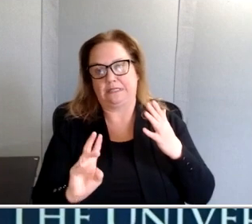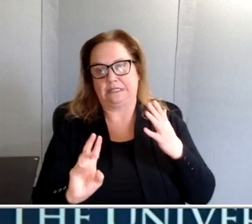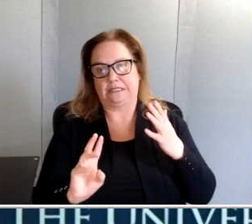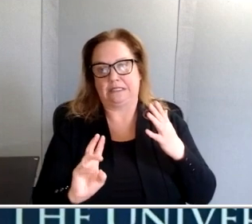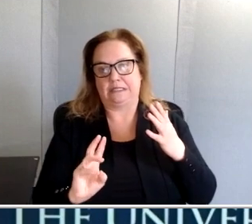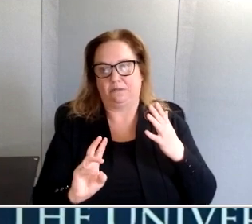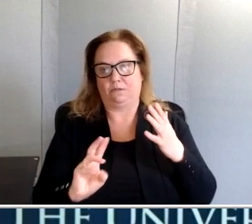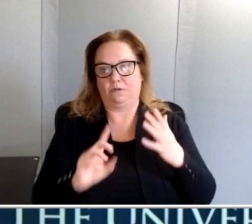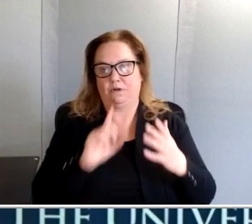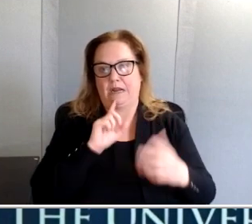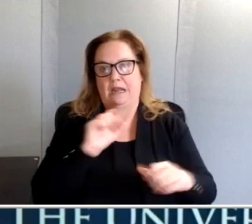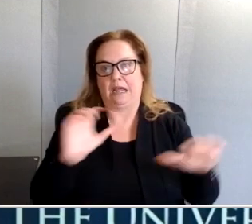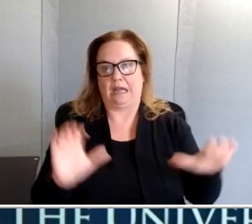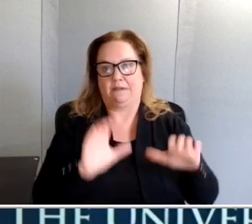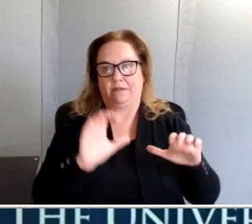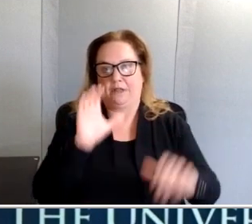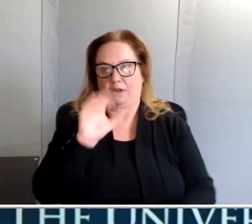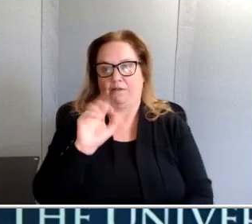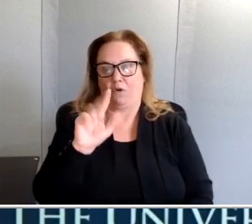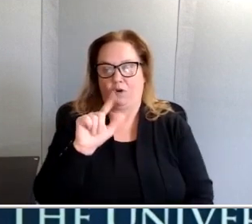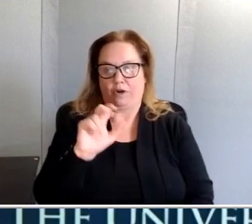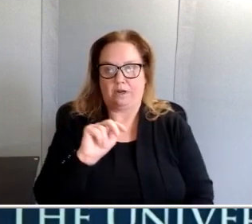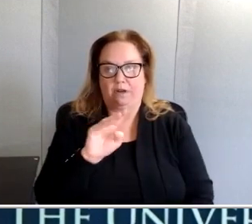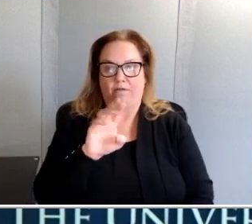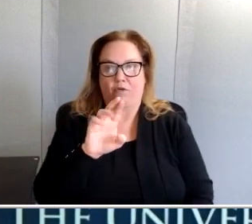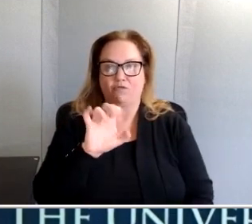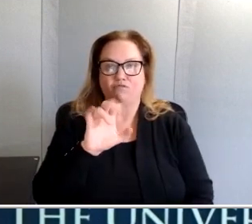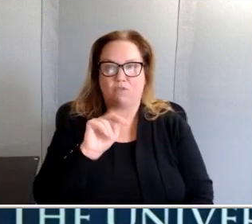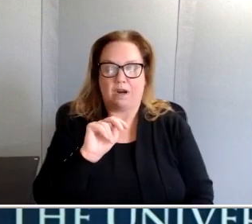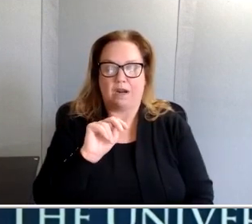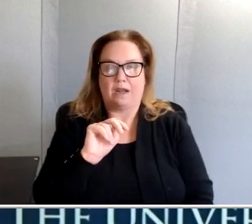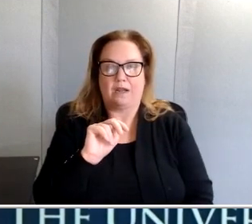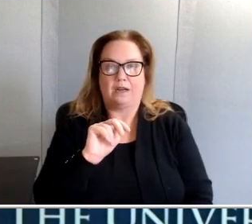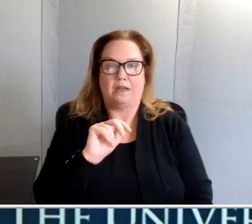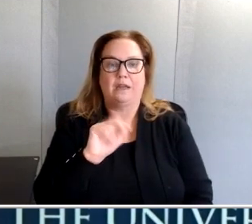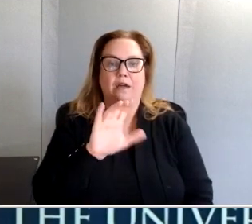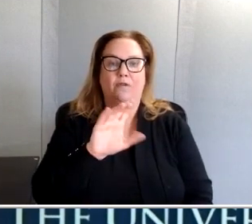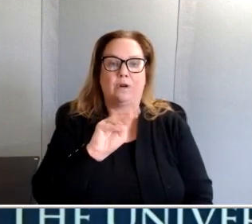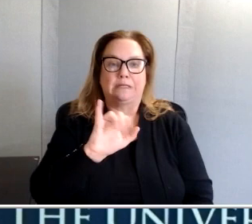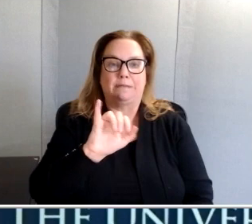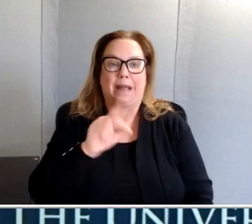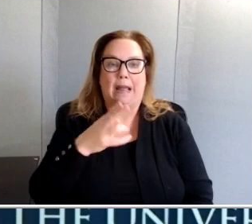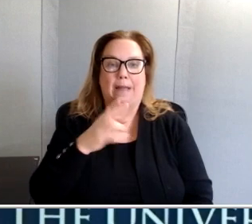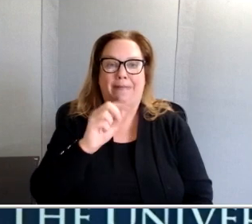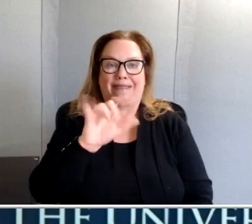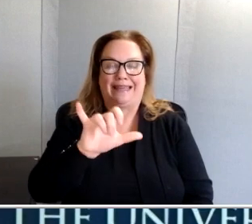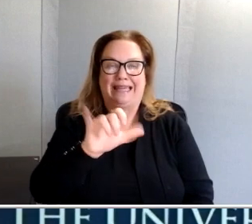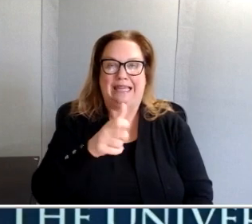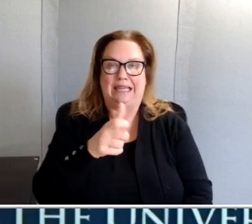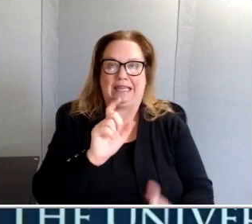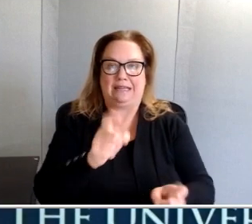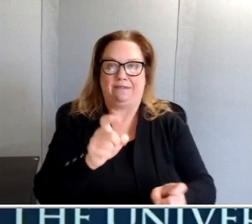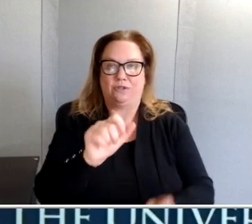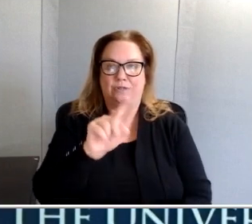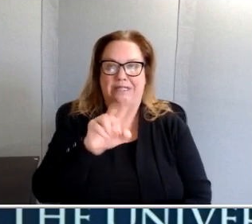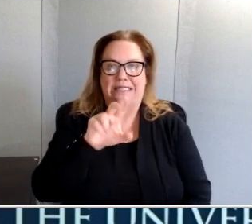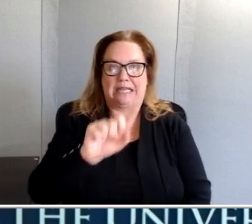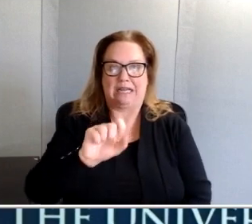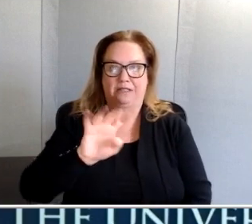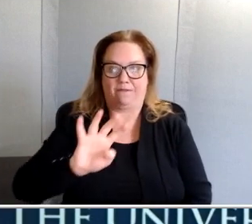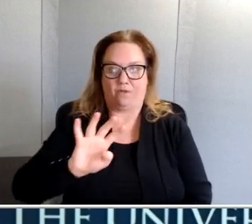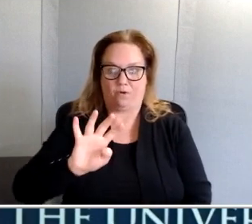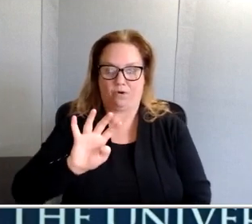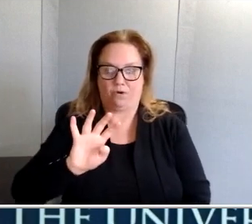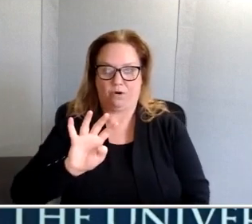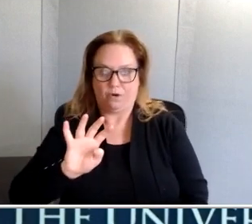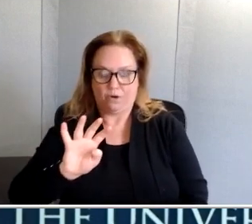actually actively looking for organs. So for Brian, he started hypertrophic cardiomyopathy itself gives you a status 4. But once you start